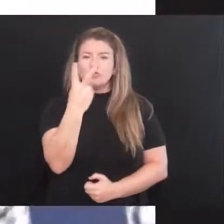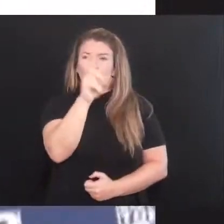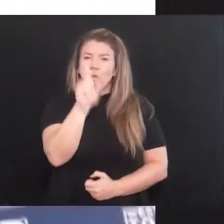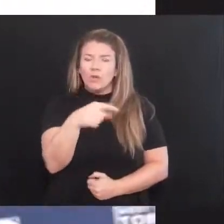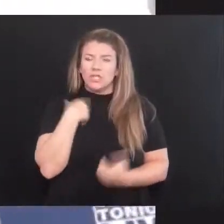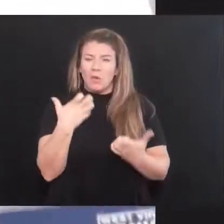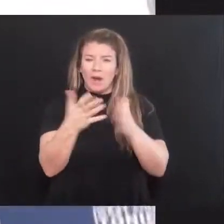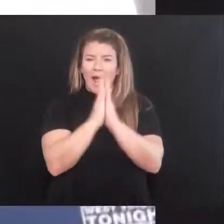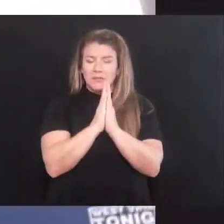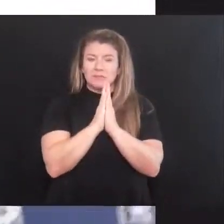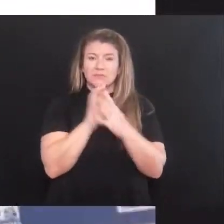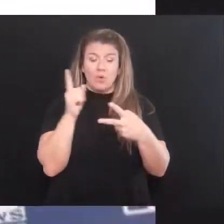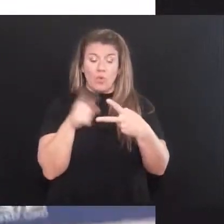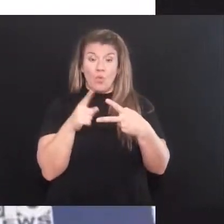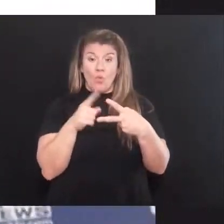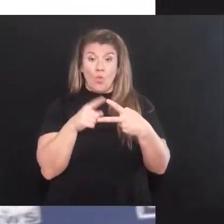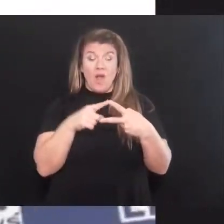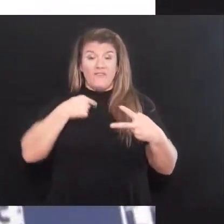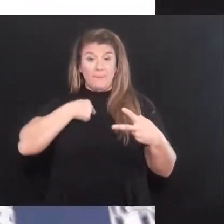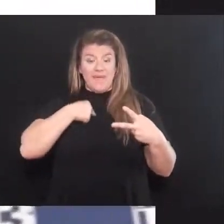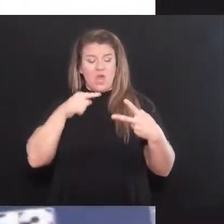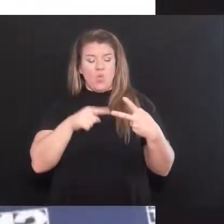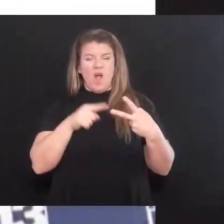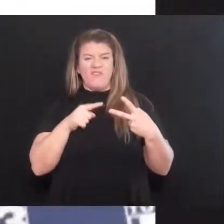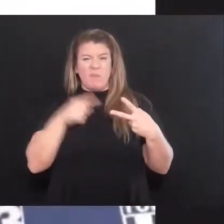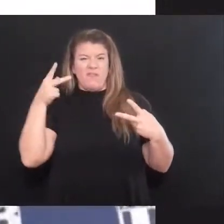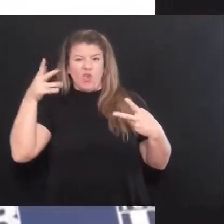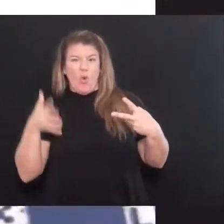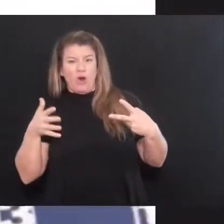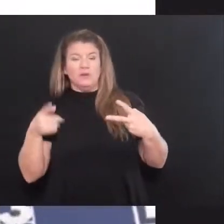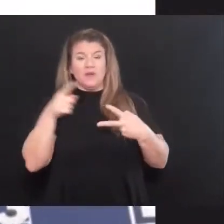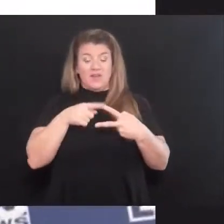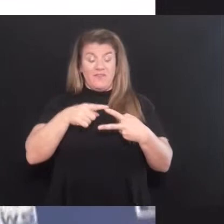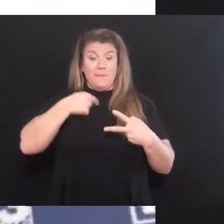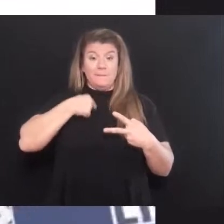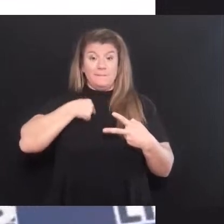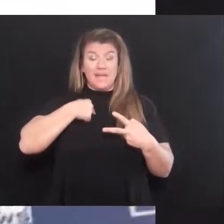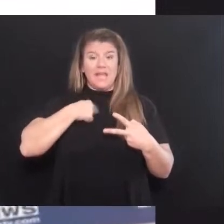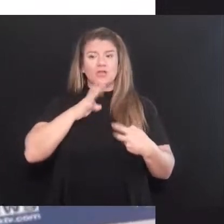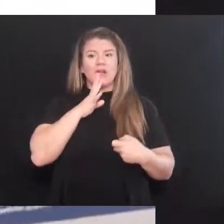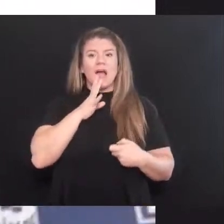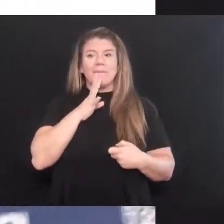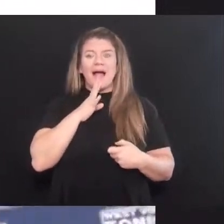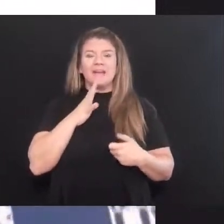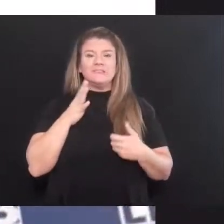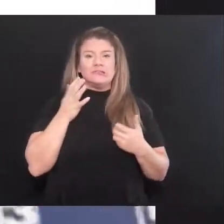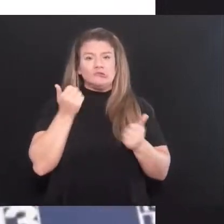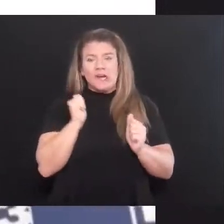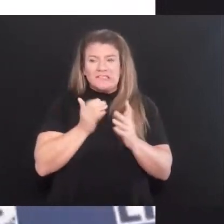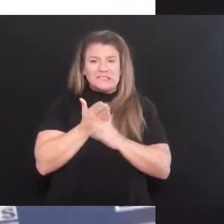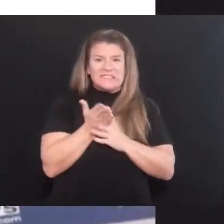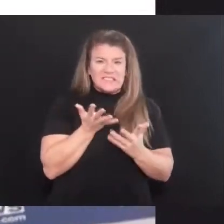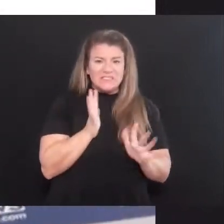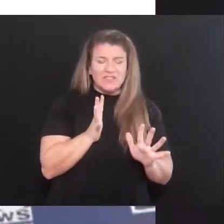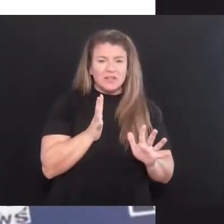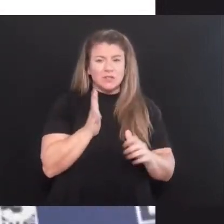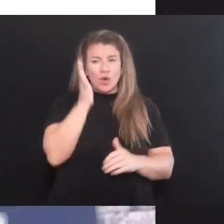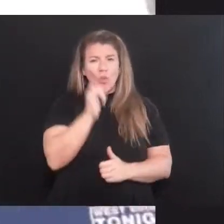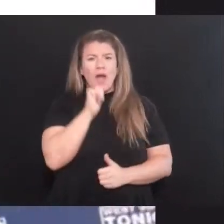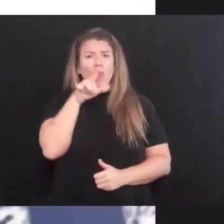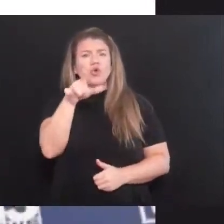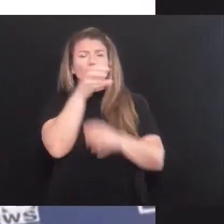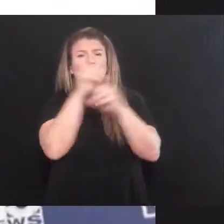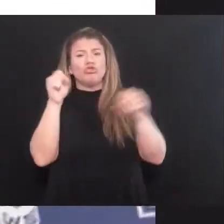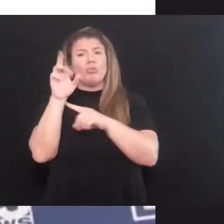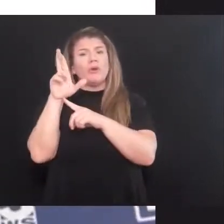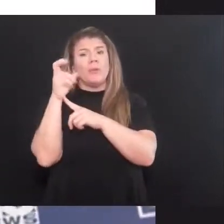to ask, one from me and one from a viewer. From me, Governor, you always talk about crossing the finish line. Why don't you or Superintendent Birch